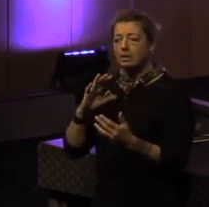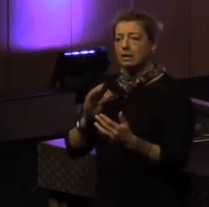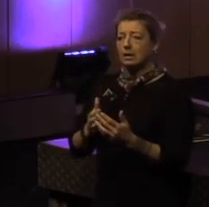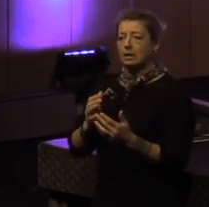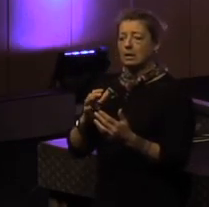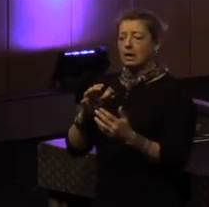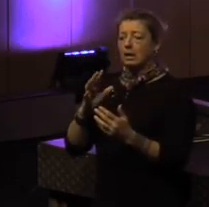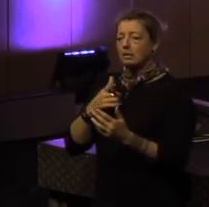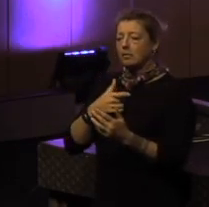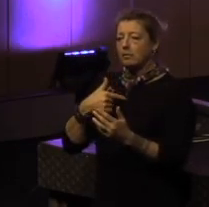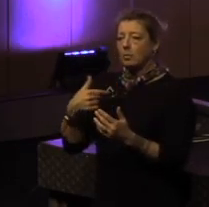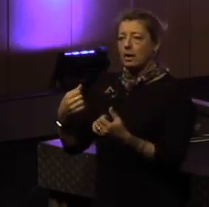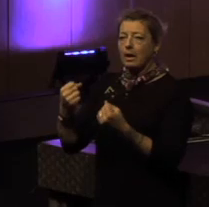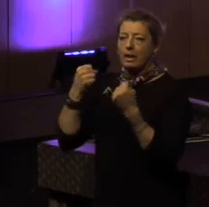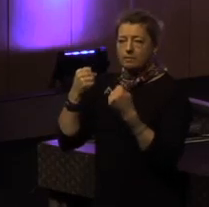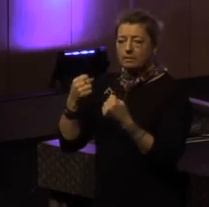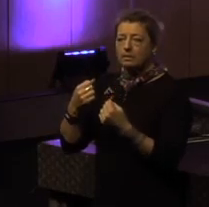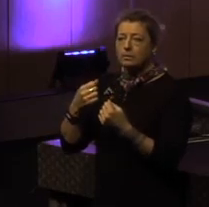municipalities.